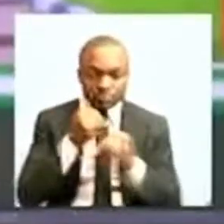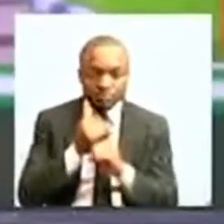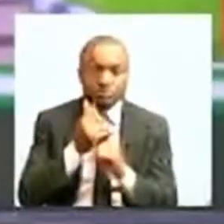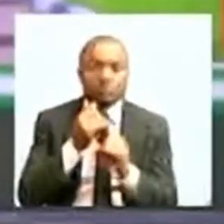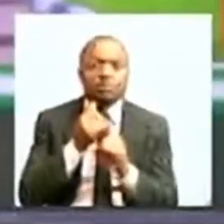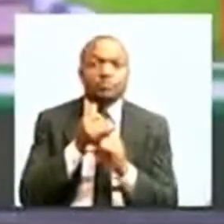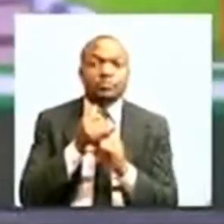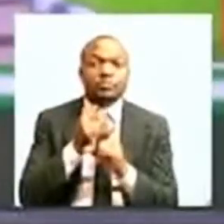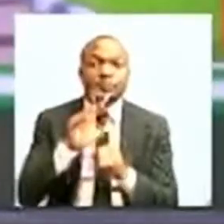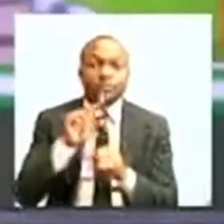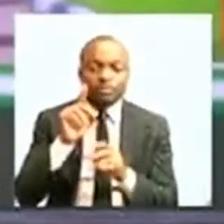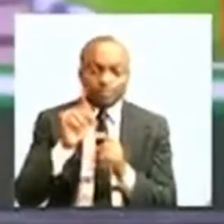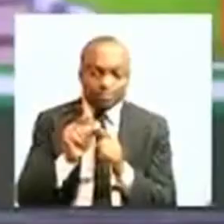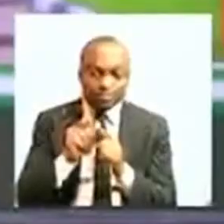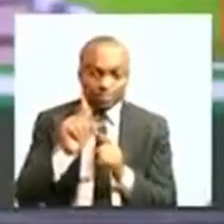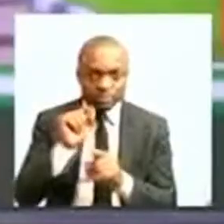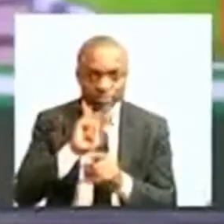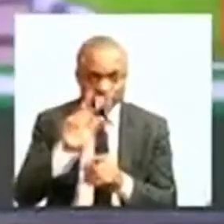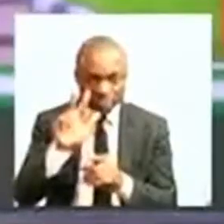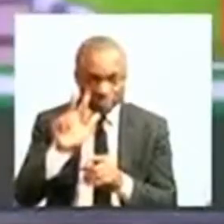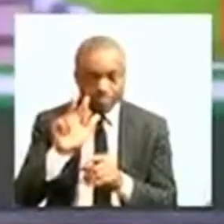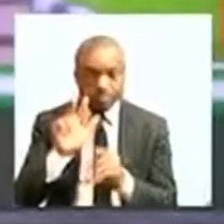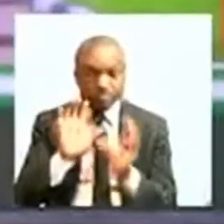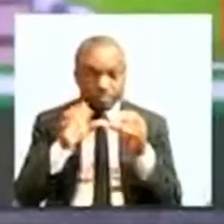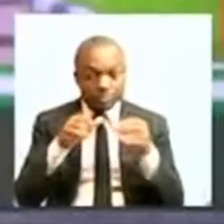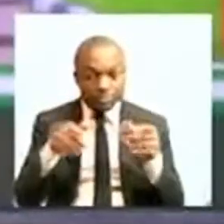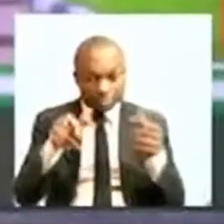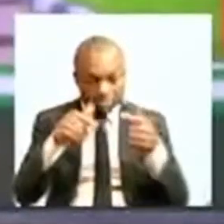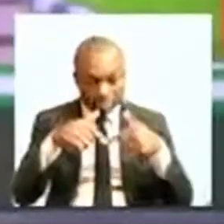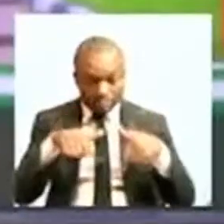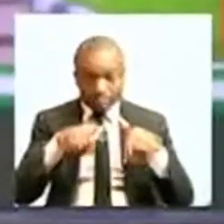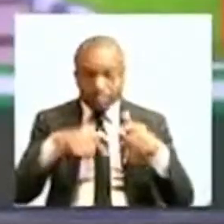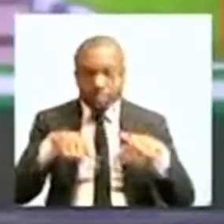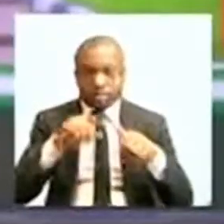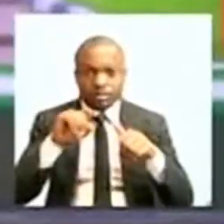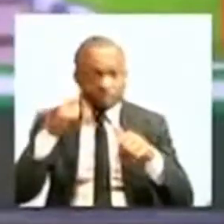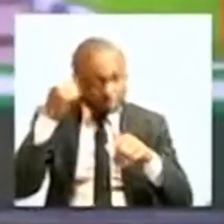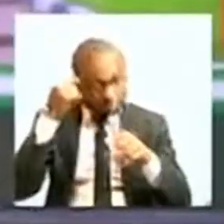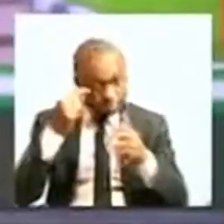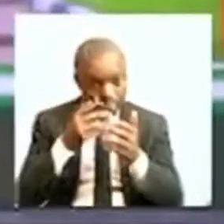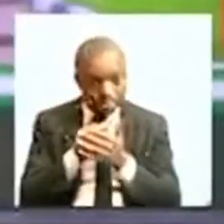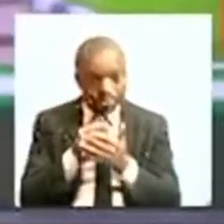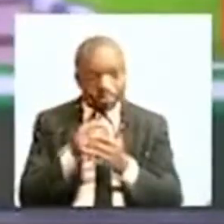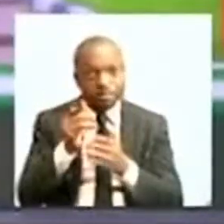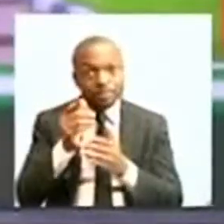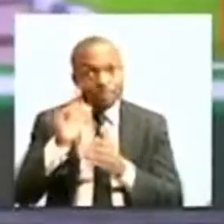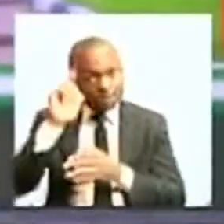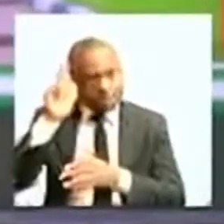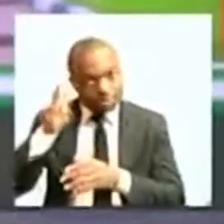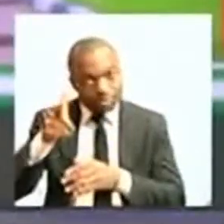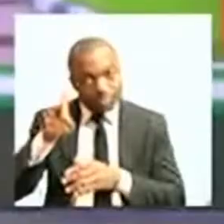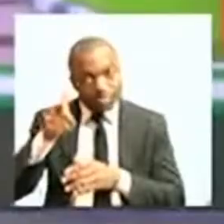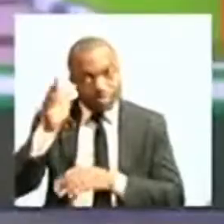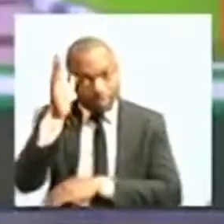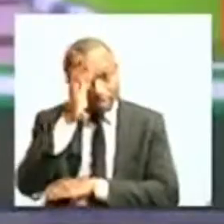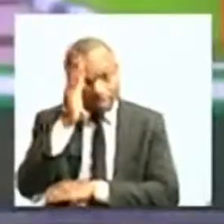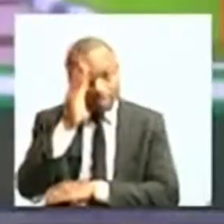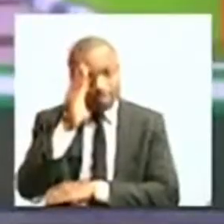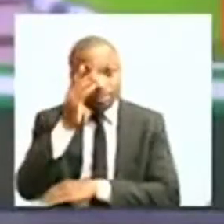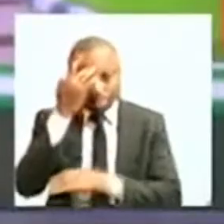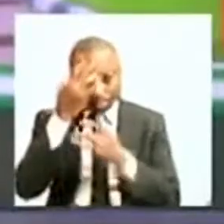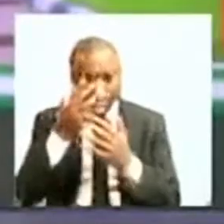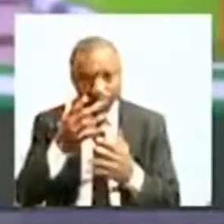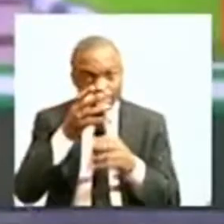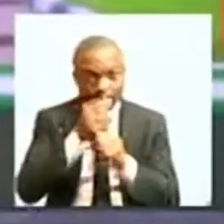31st December 2023. The Committee on Local Government Accounts is later in the afternoon expected to receive submissions